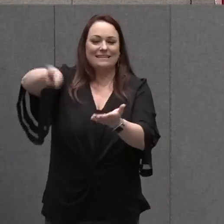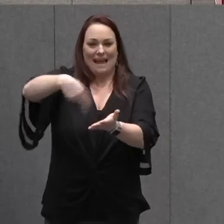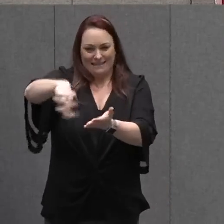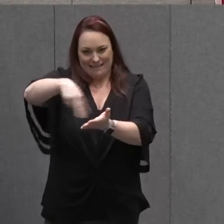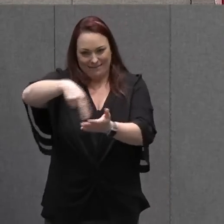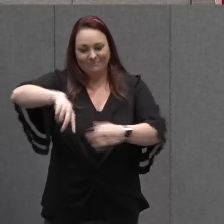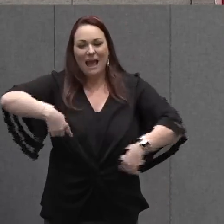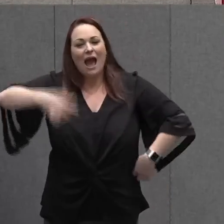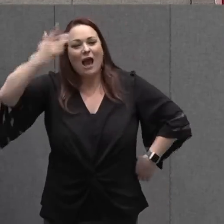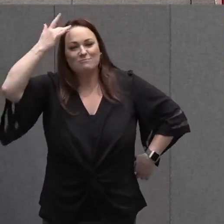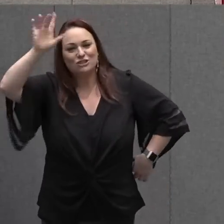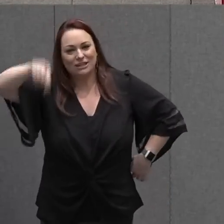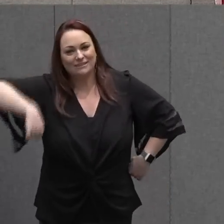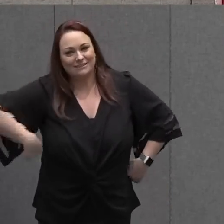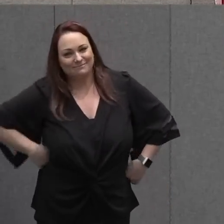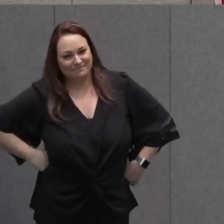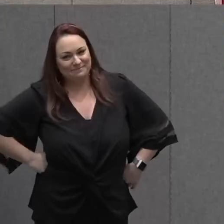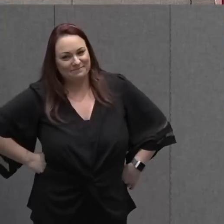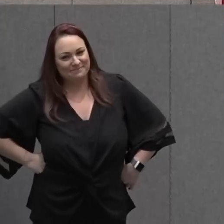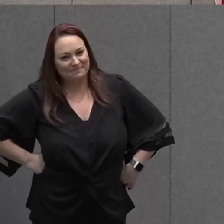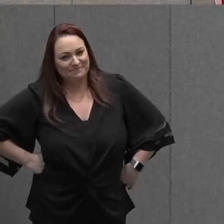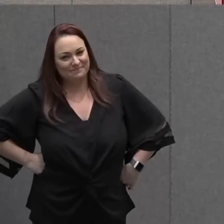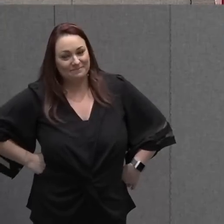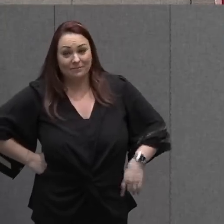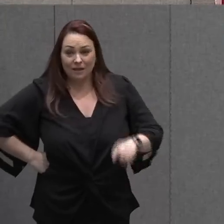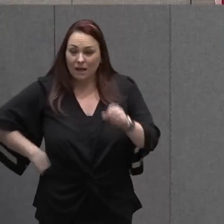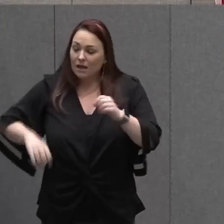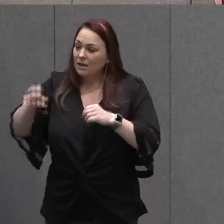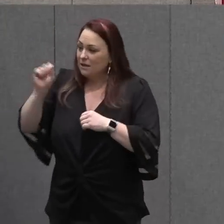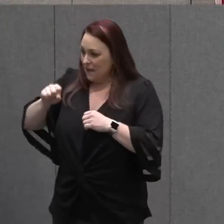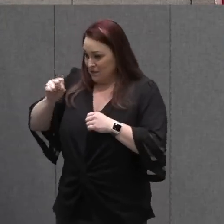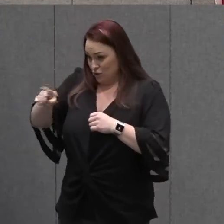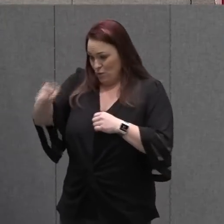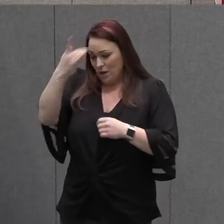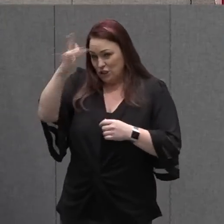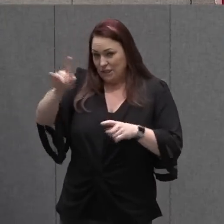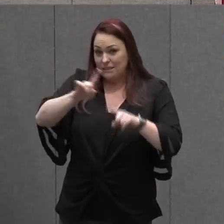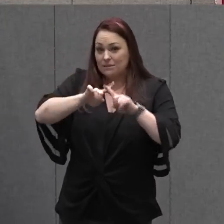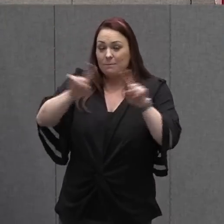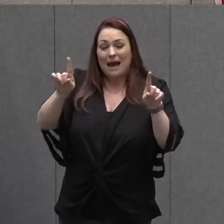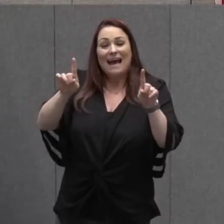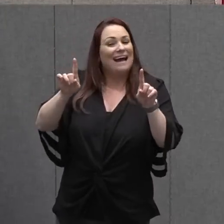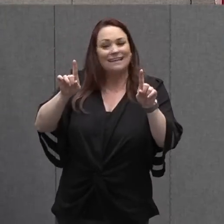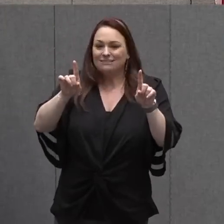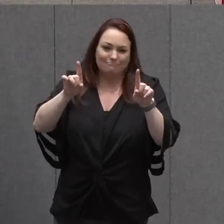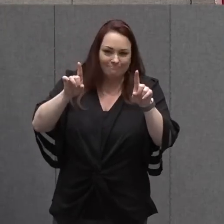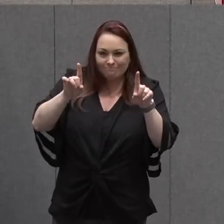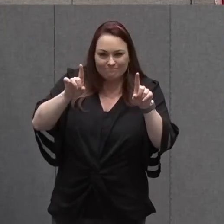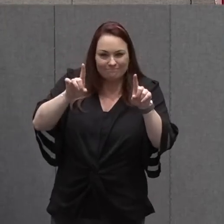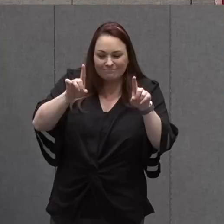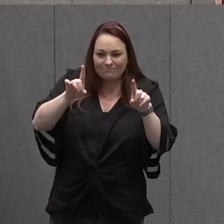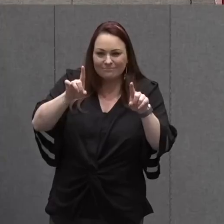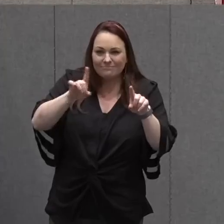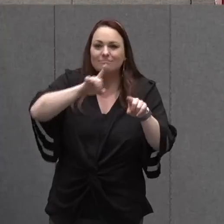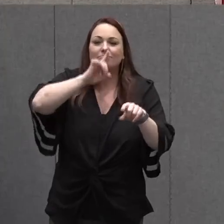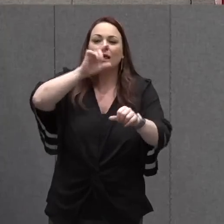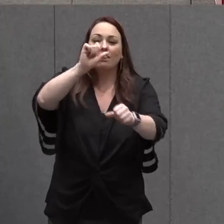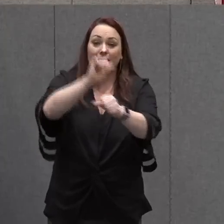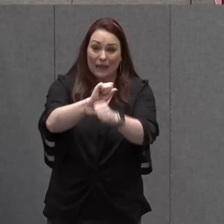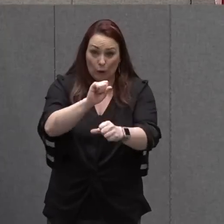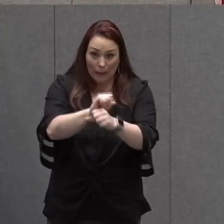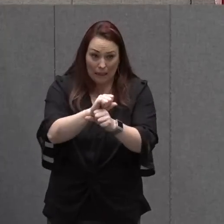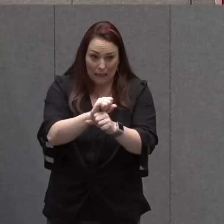I'm a genius. You are a genius. You are a genius. So, literally, which is in our essential question,